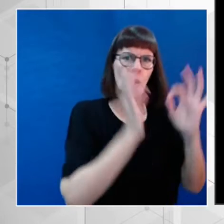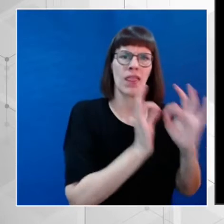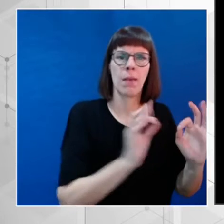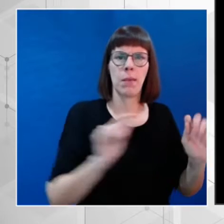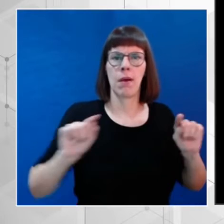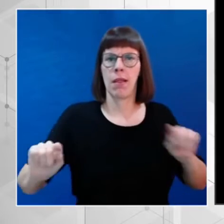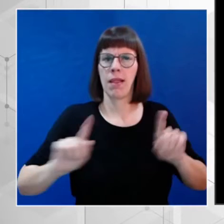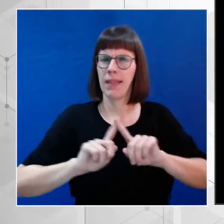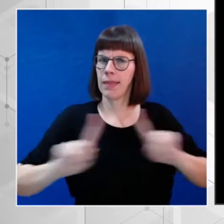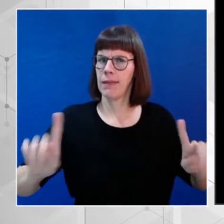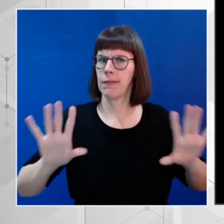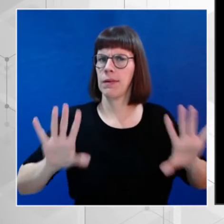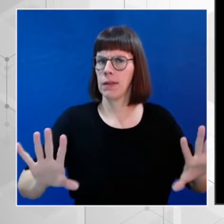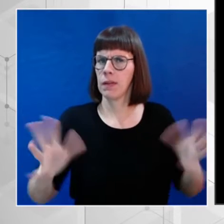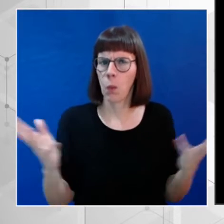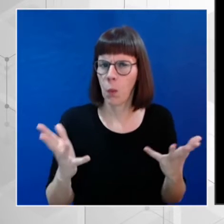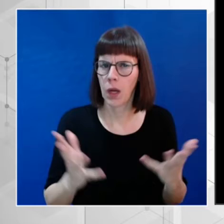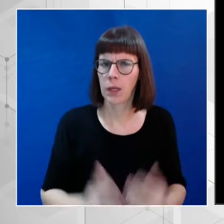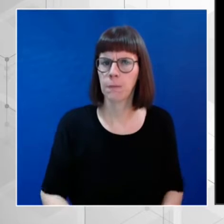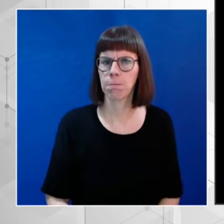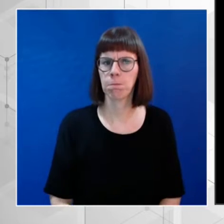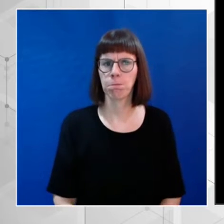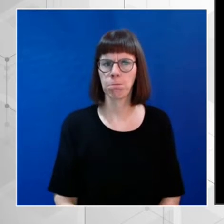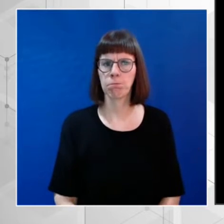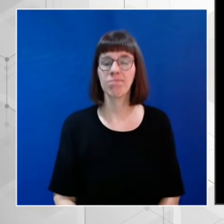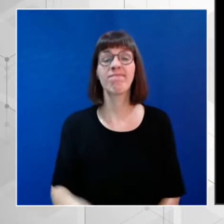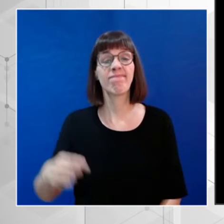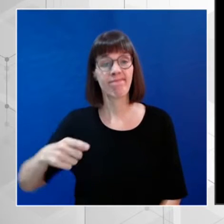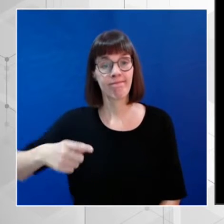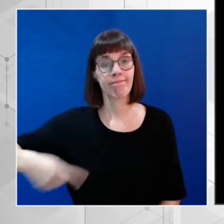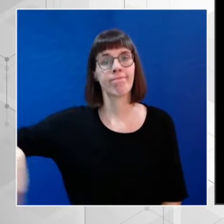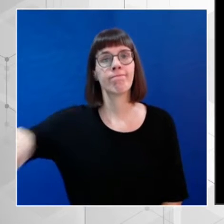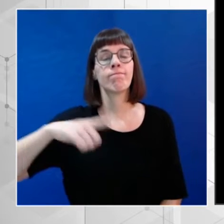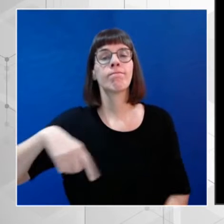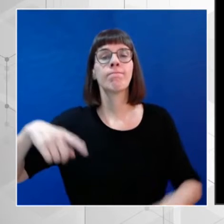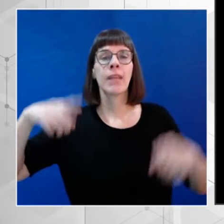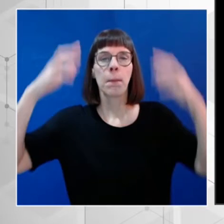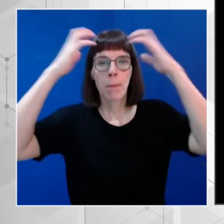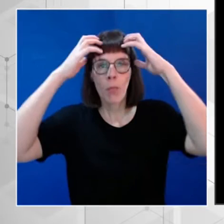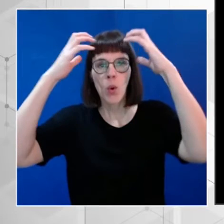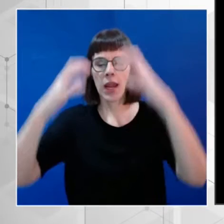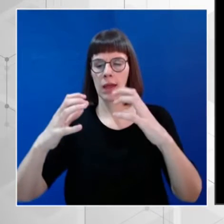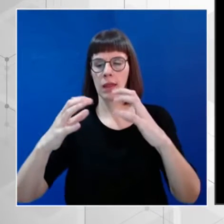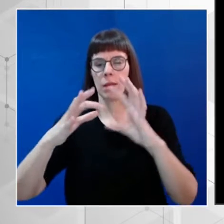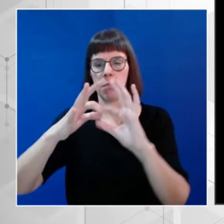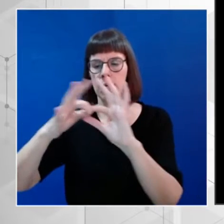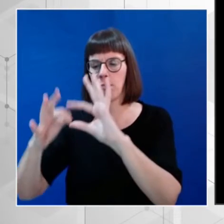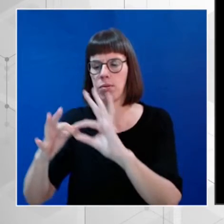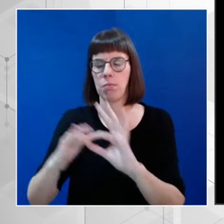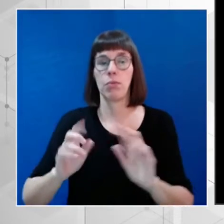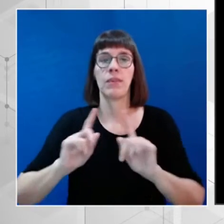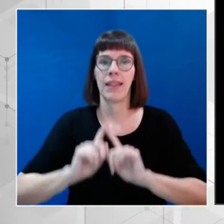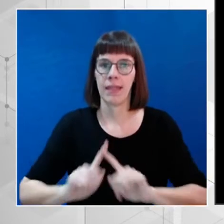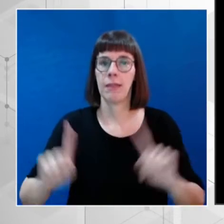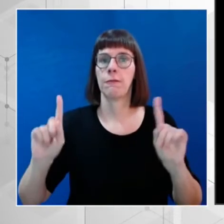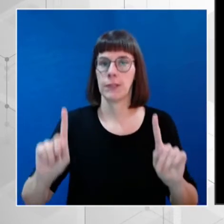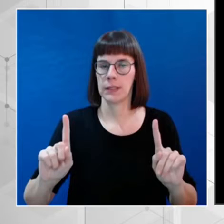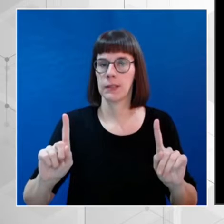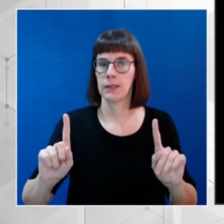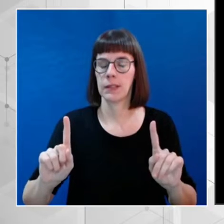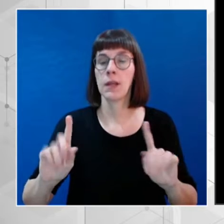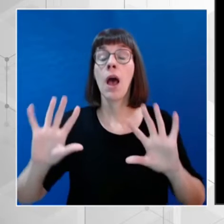I could say that our brains are wired in a different way. So the way that we receive and